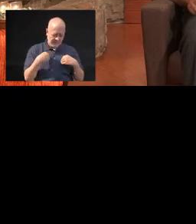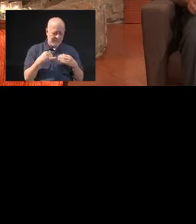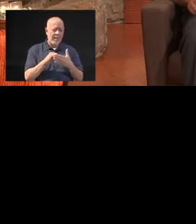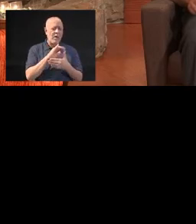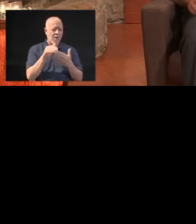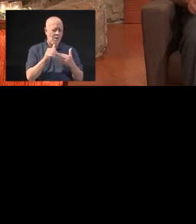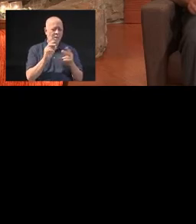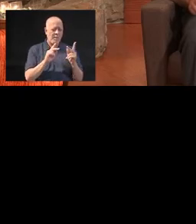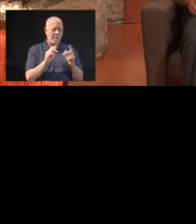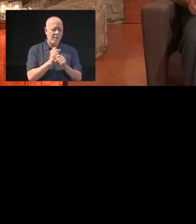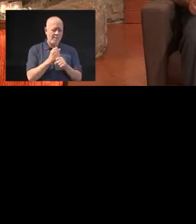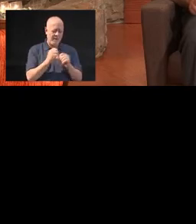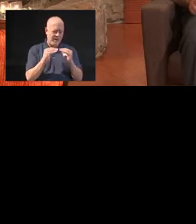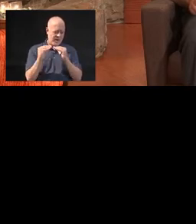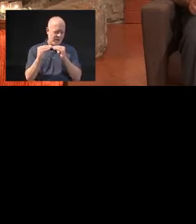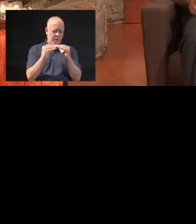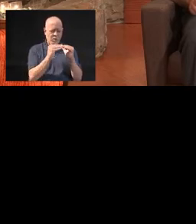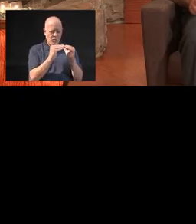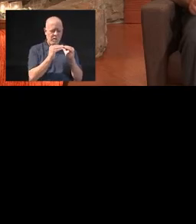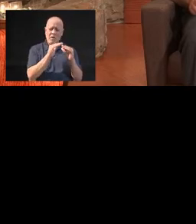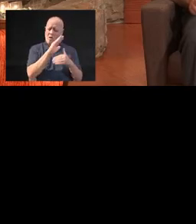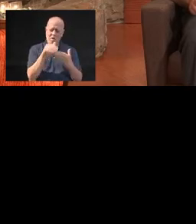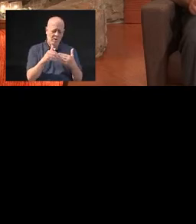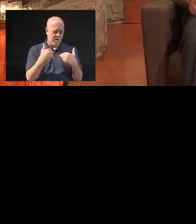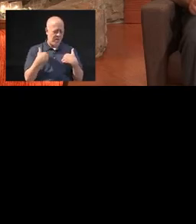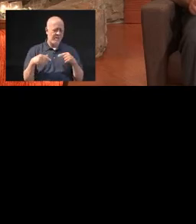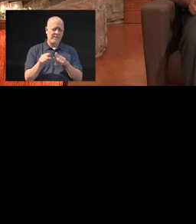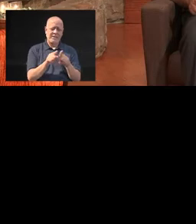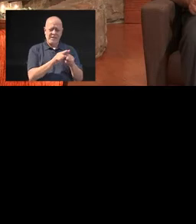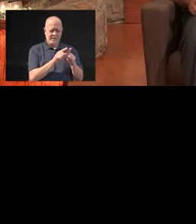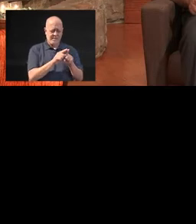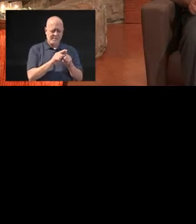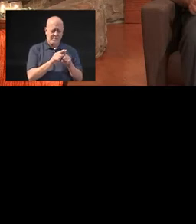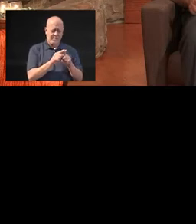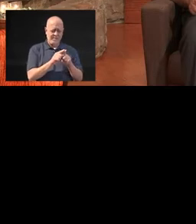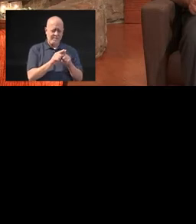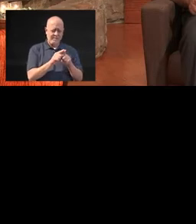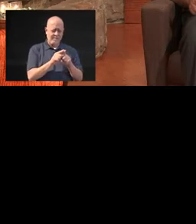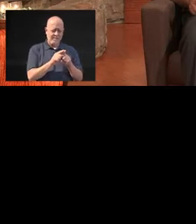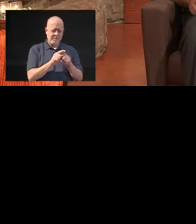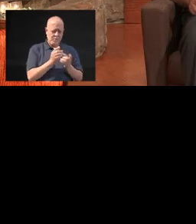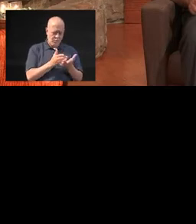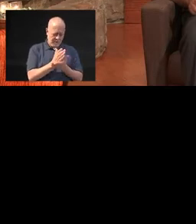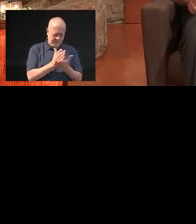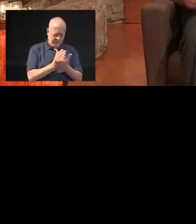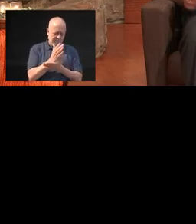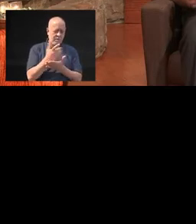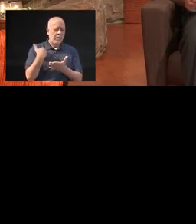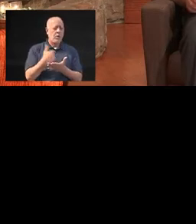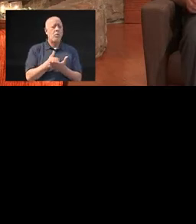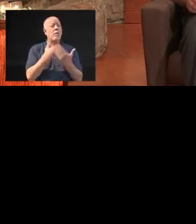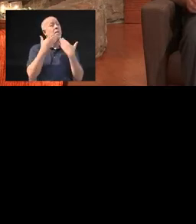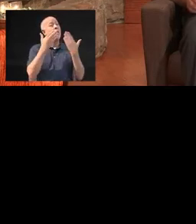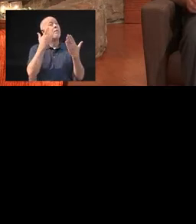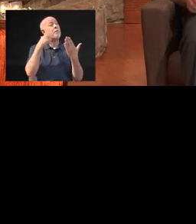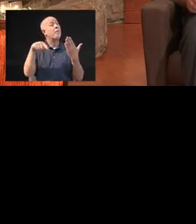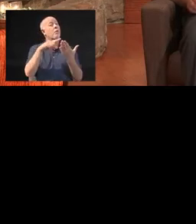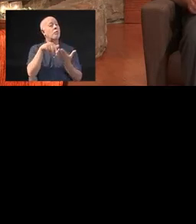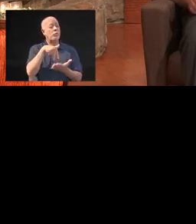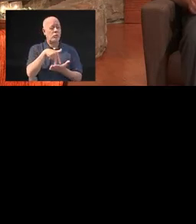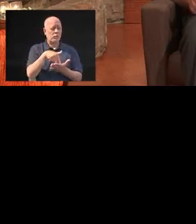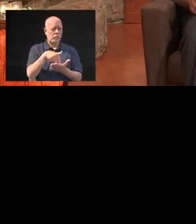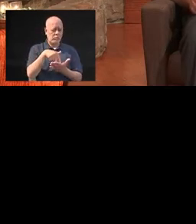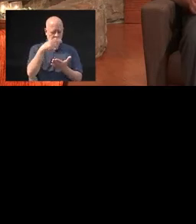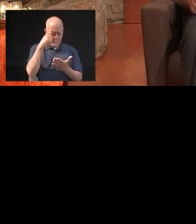and endowed by their Creator with unalienable rights. We are thankful for those who stood for justice in our